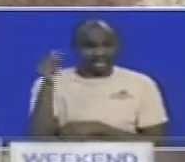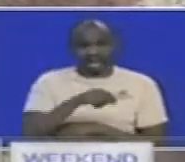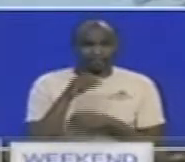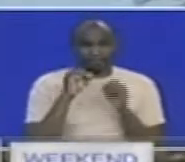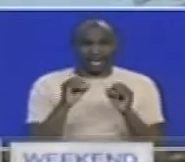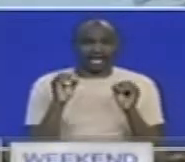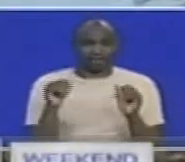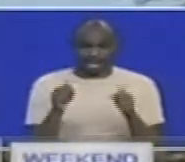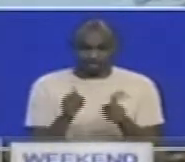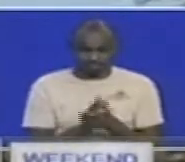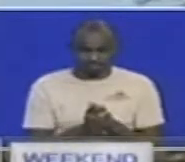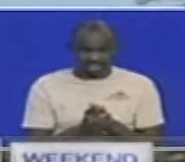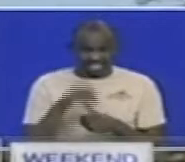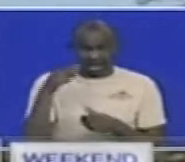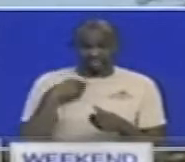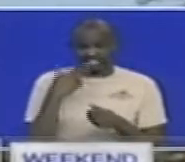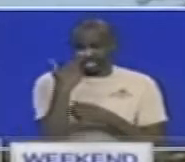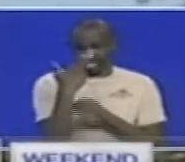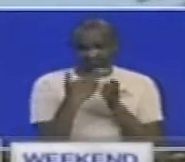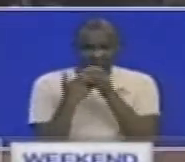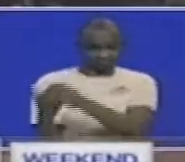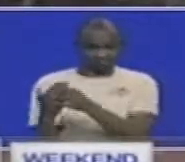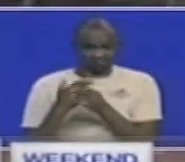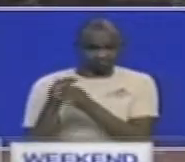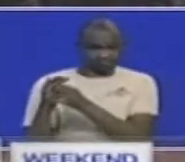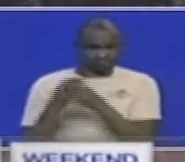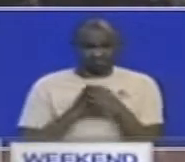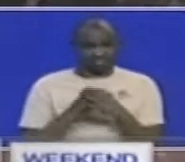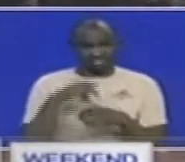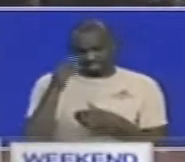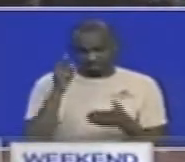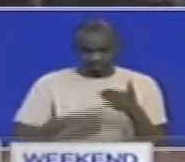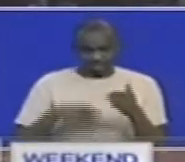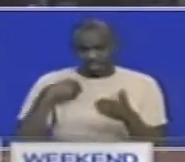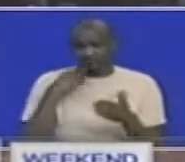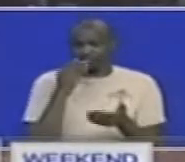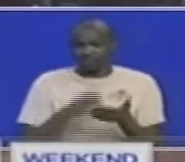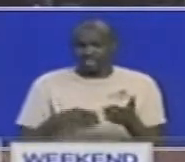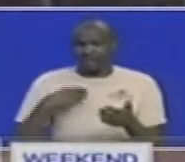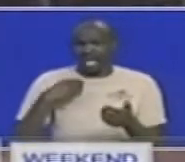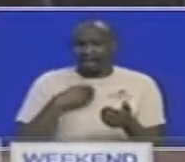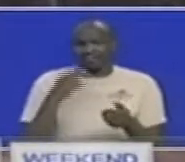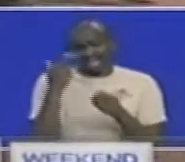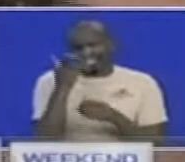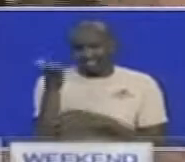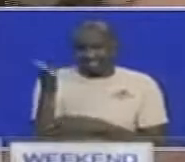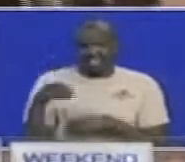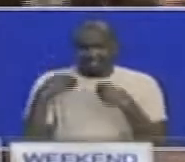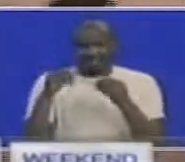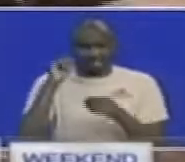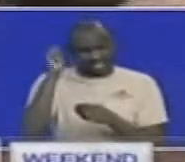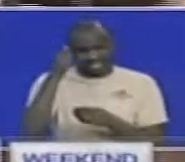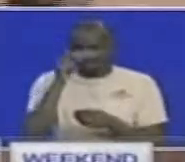the people. The disarmament exercise has not been without hitches, especially given the fact that there are guns that were given to the Kenya